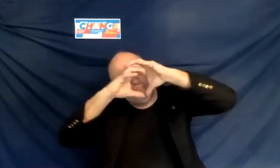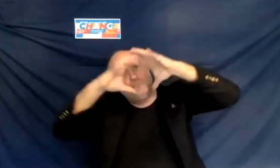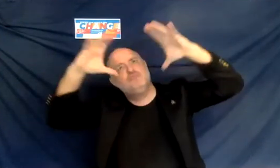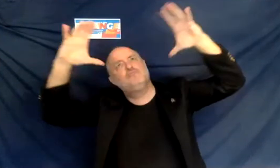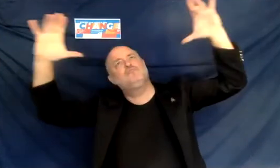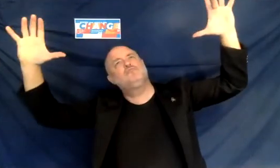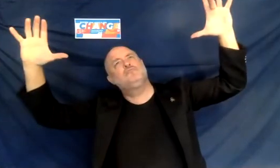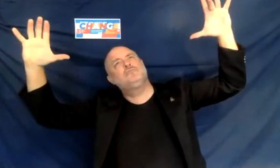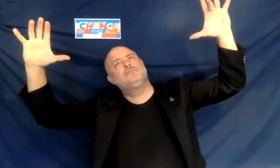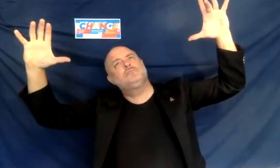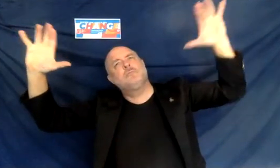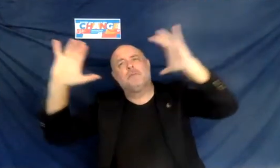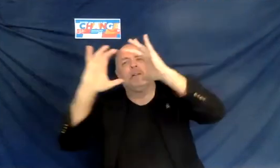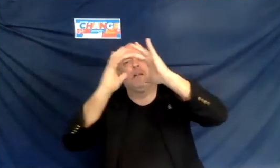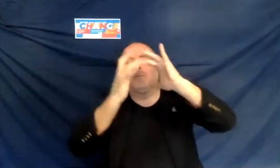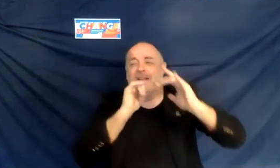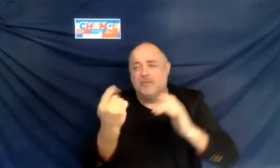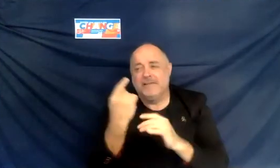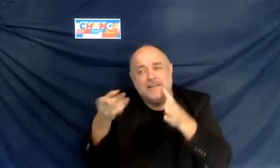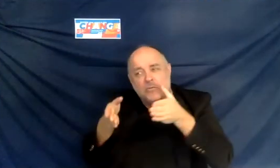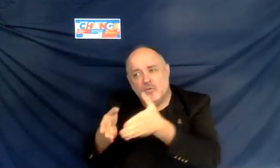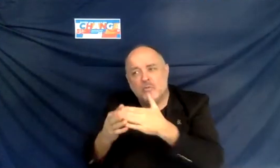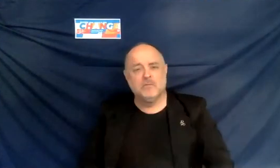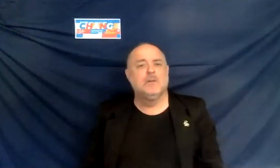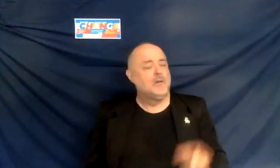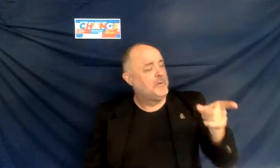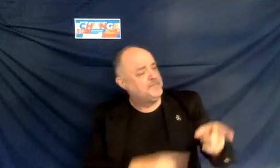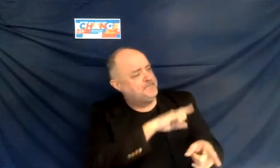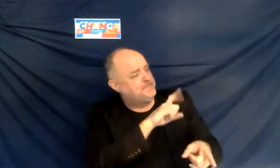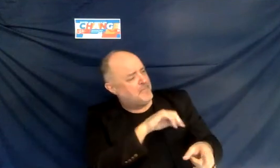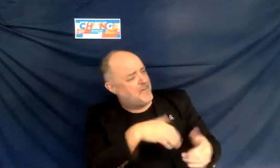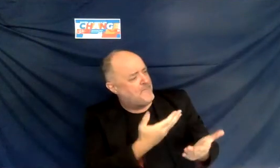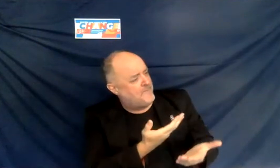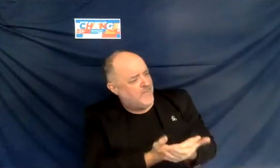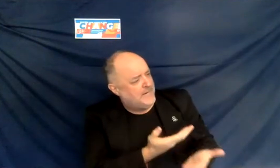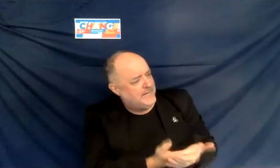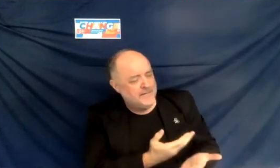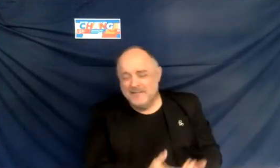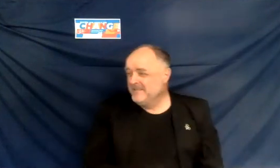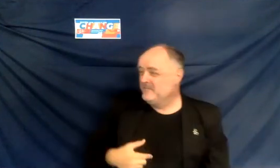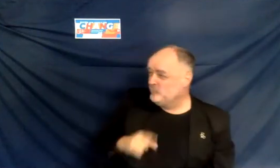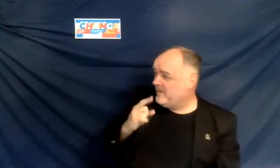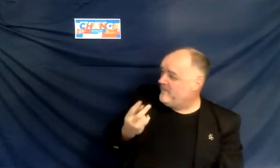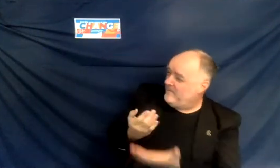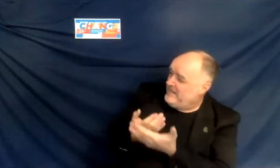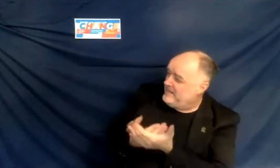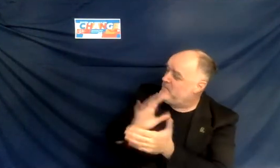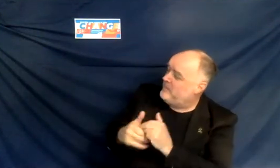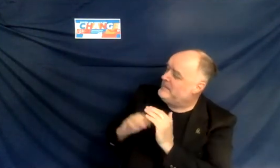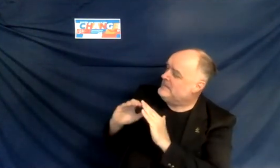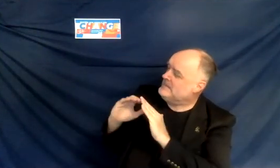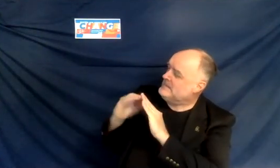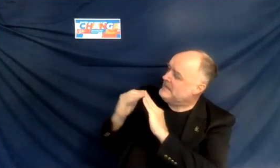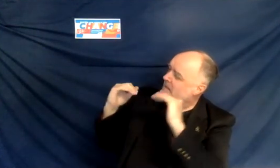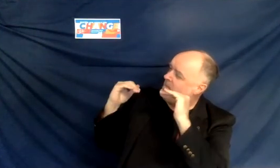environment. Chris, do you have ideas in terms of funding? I mean, it's almost all done at the municipal level. Very little